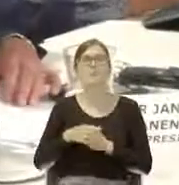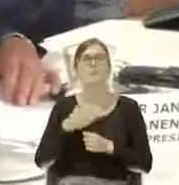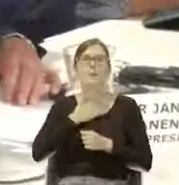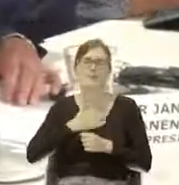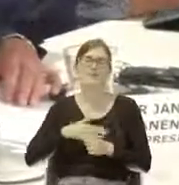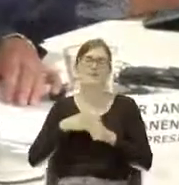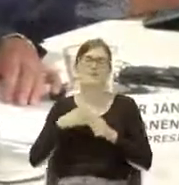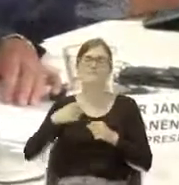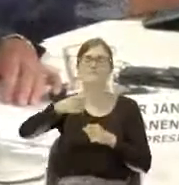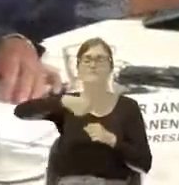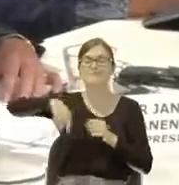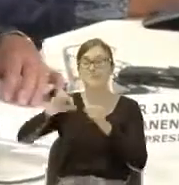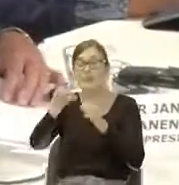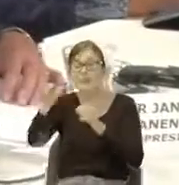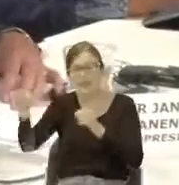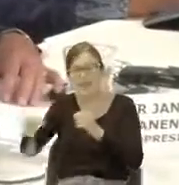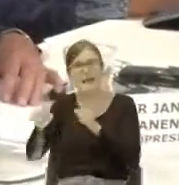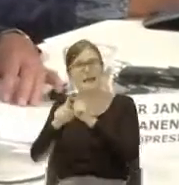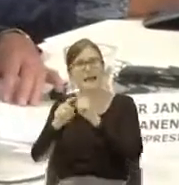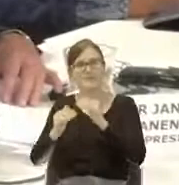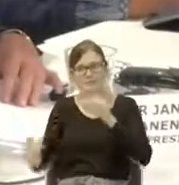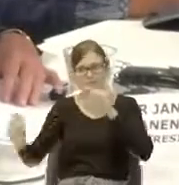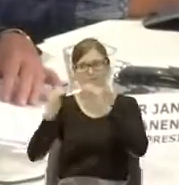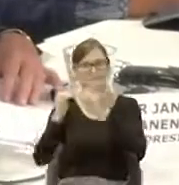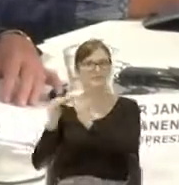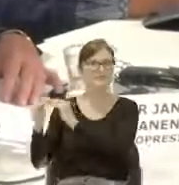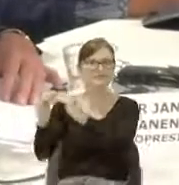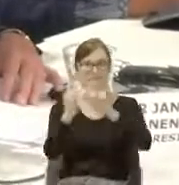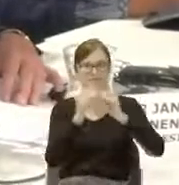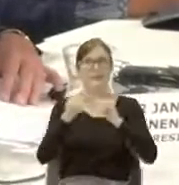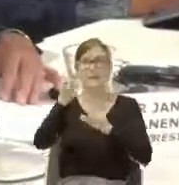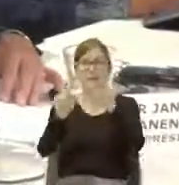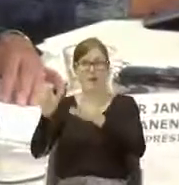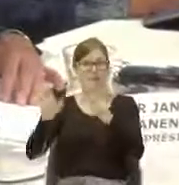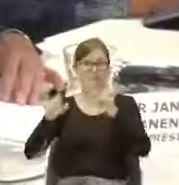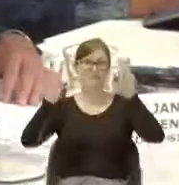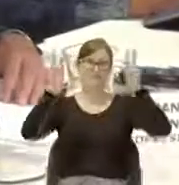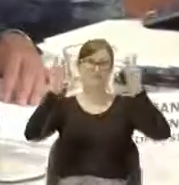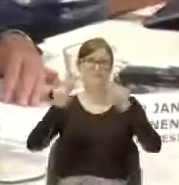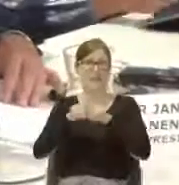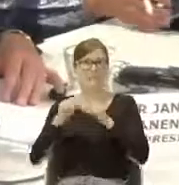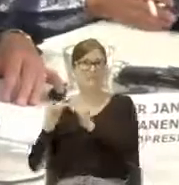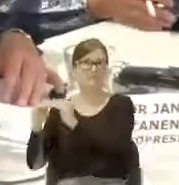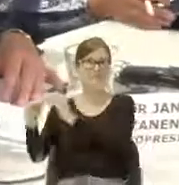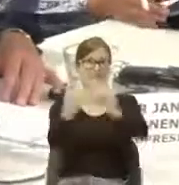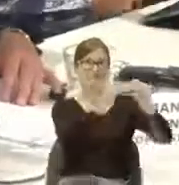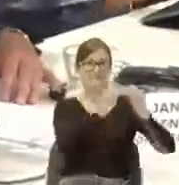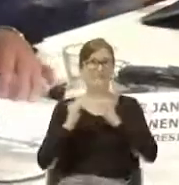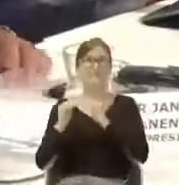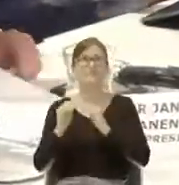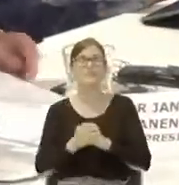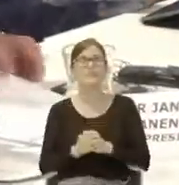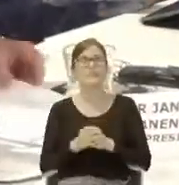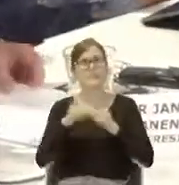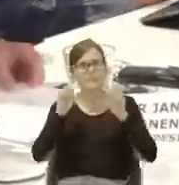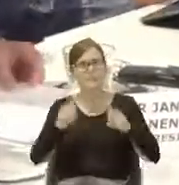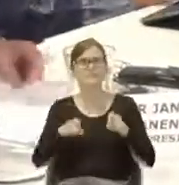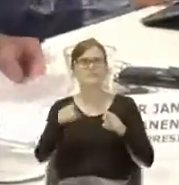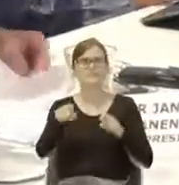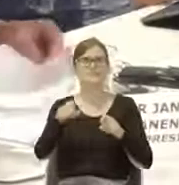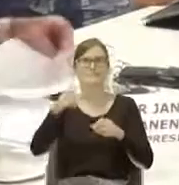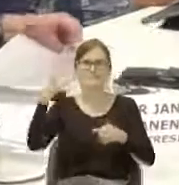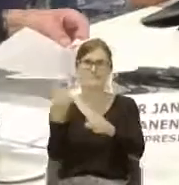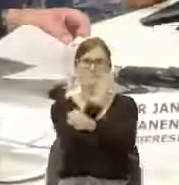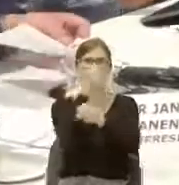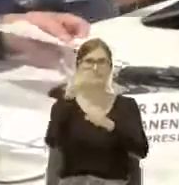framework under which to achieve an enabling environment for quality public services and to accelerate the achievement of